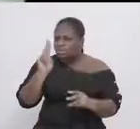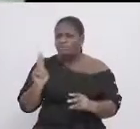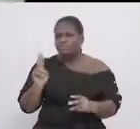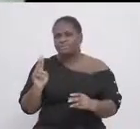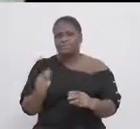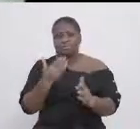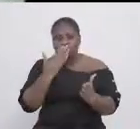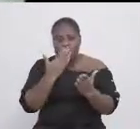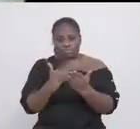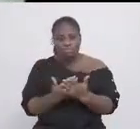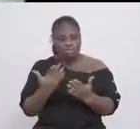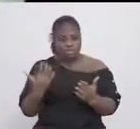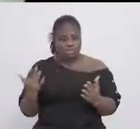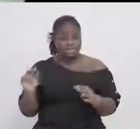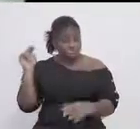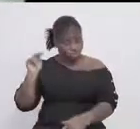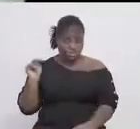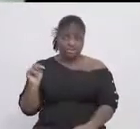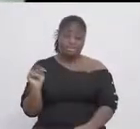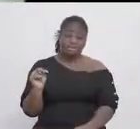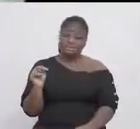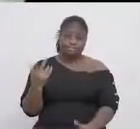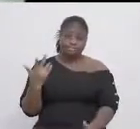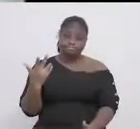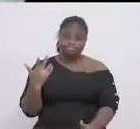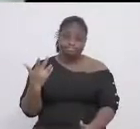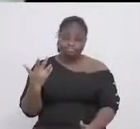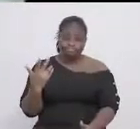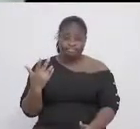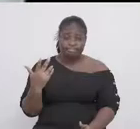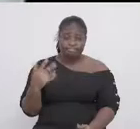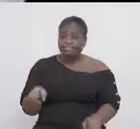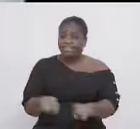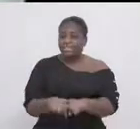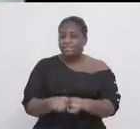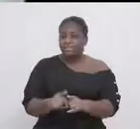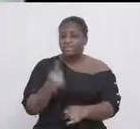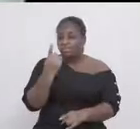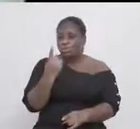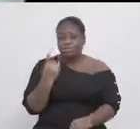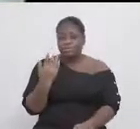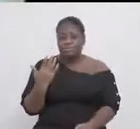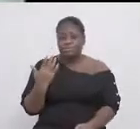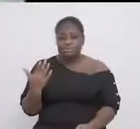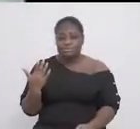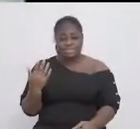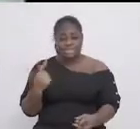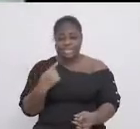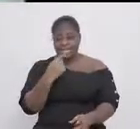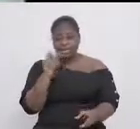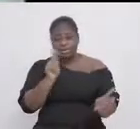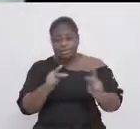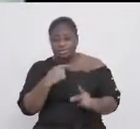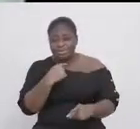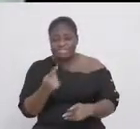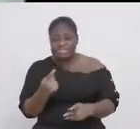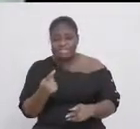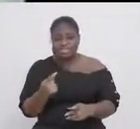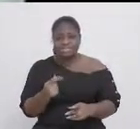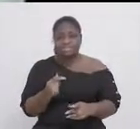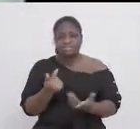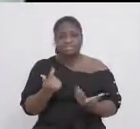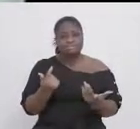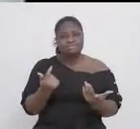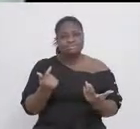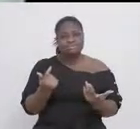relevant skills that we need. And as one of the your viewers mentioned, it's a